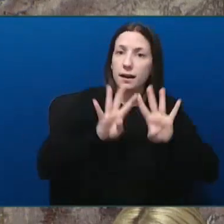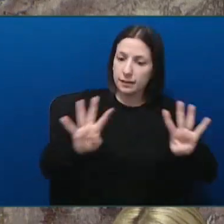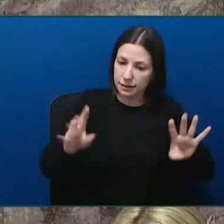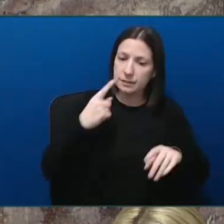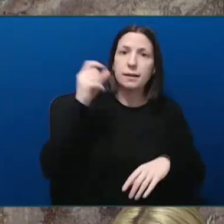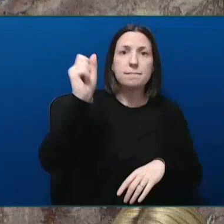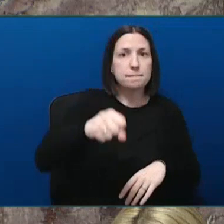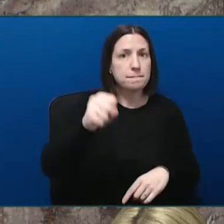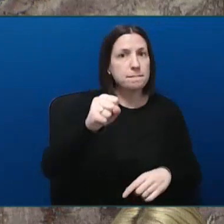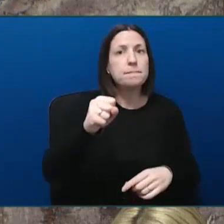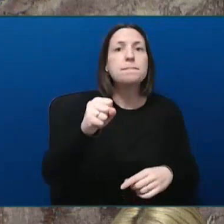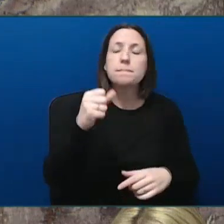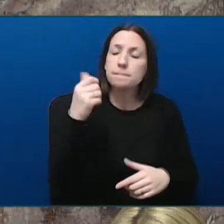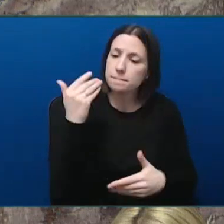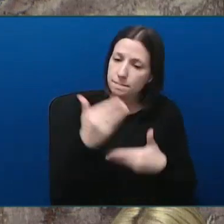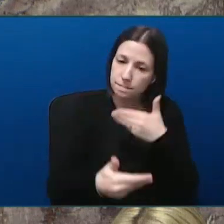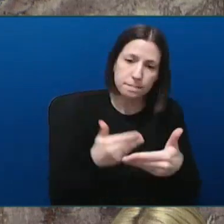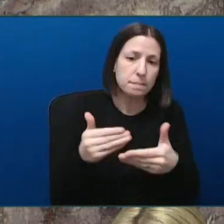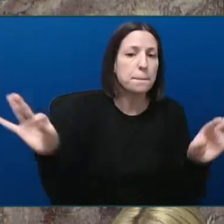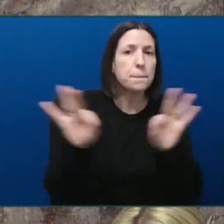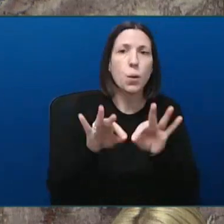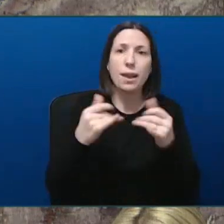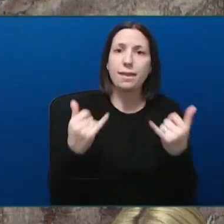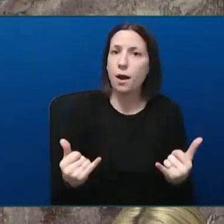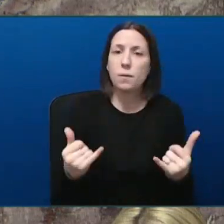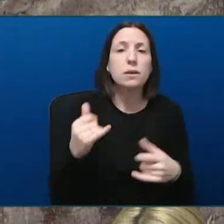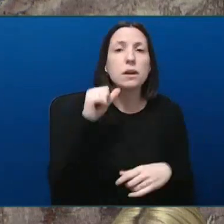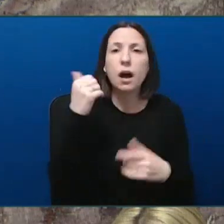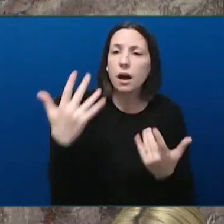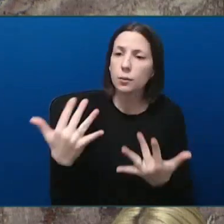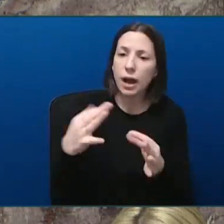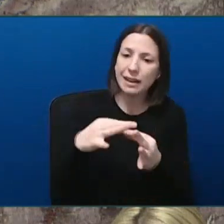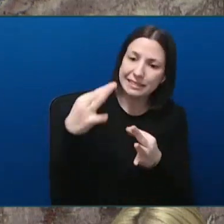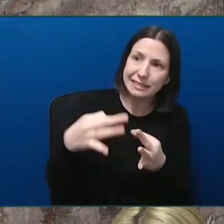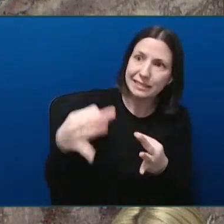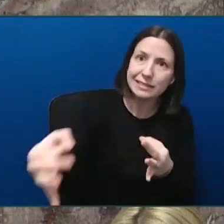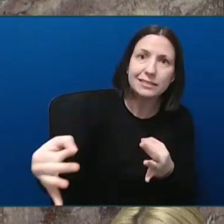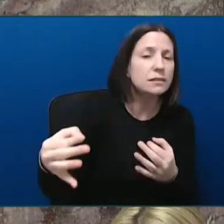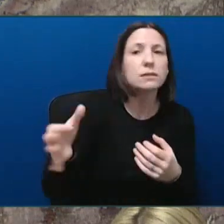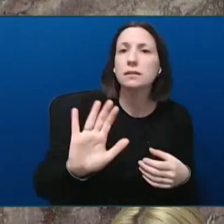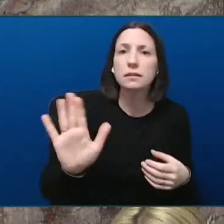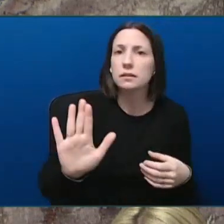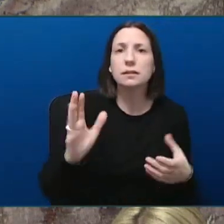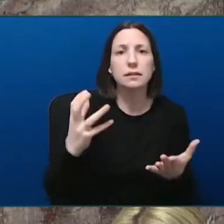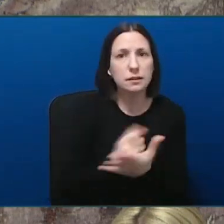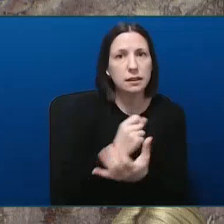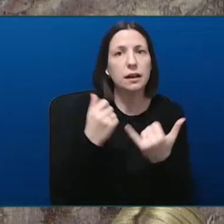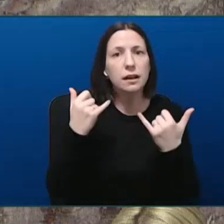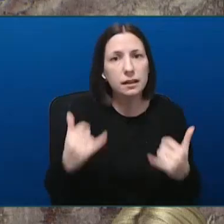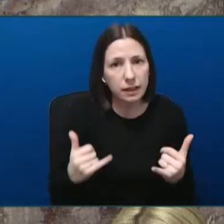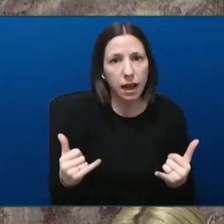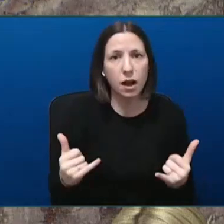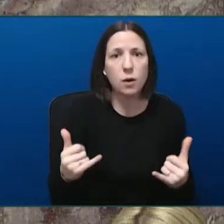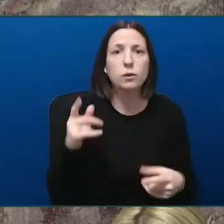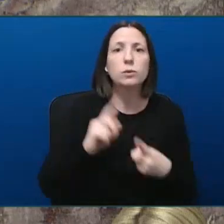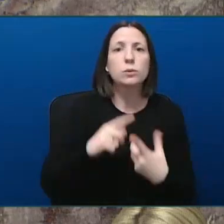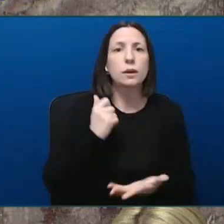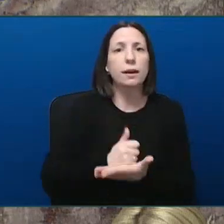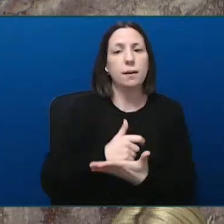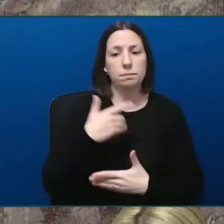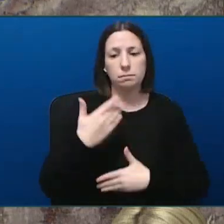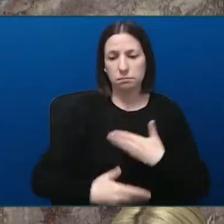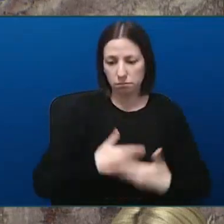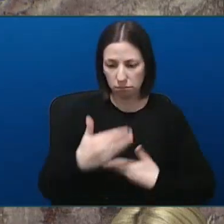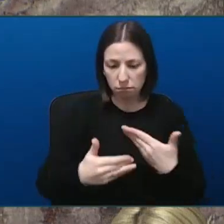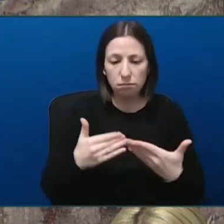move to make now, not tomorrow, not next week, now, as part of scaling up treatment, as part of